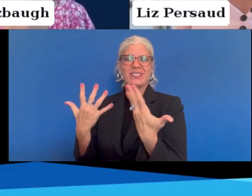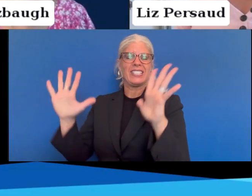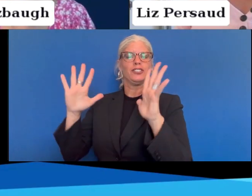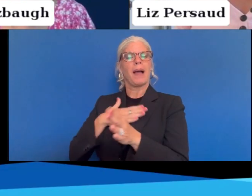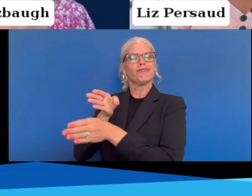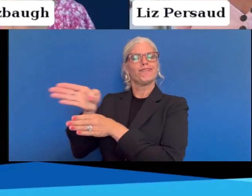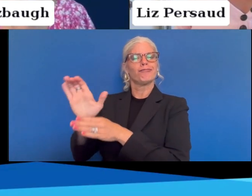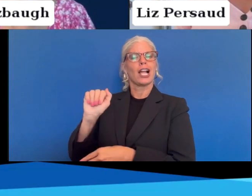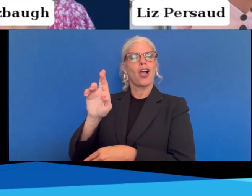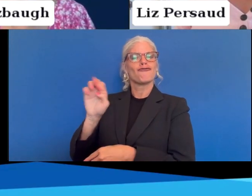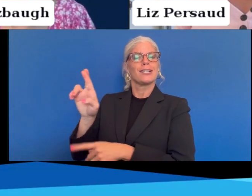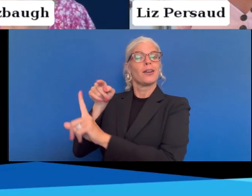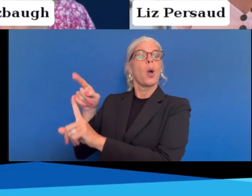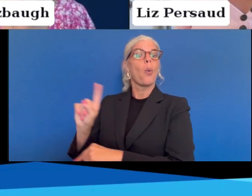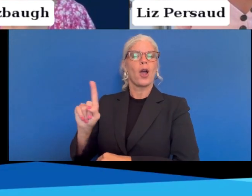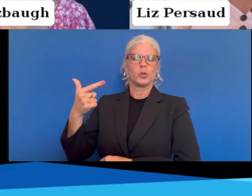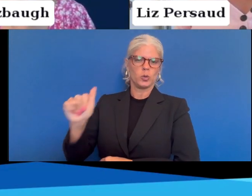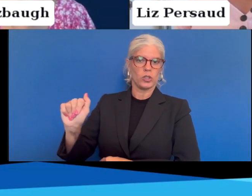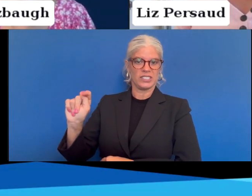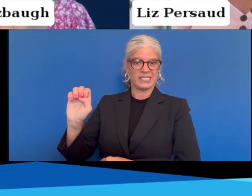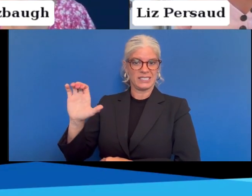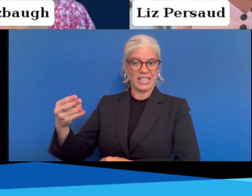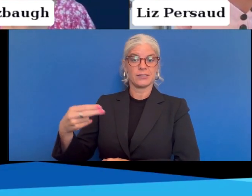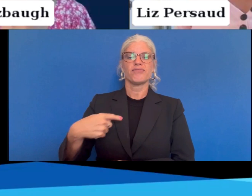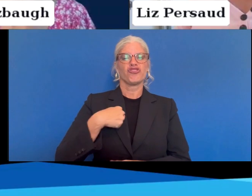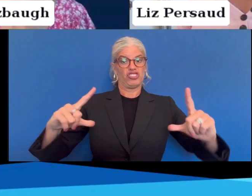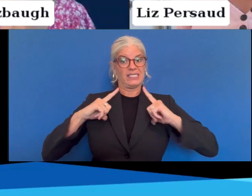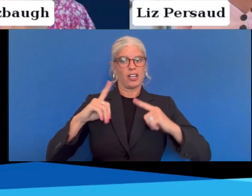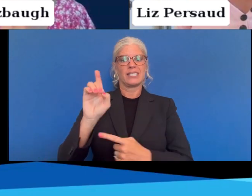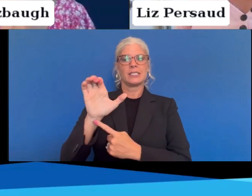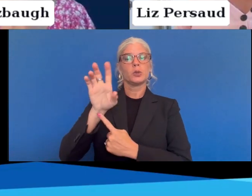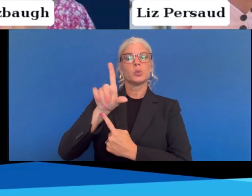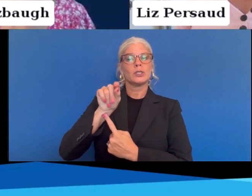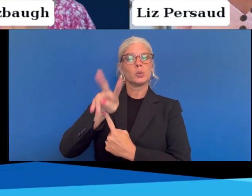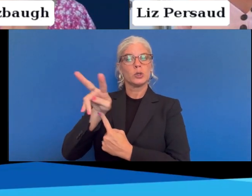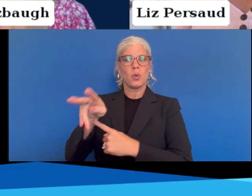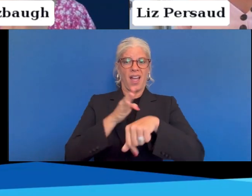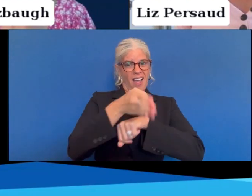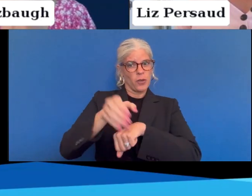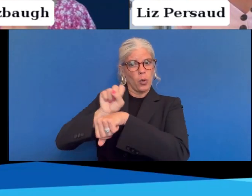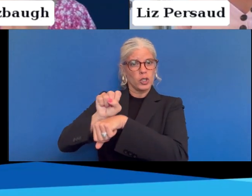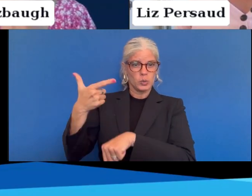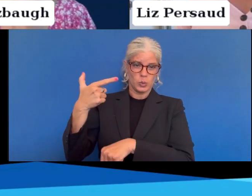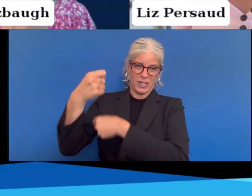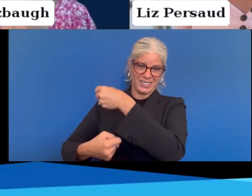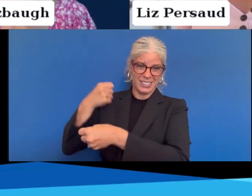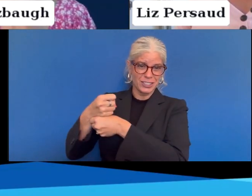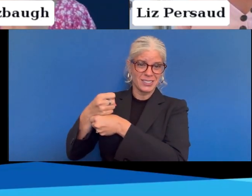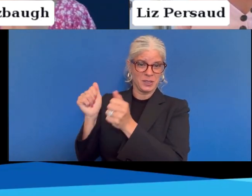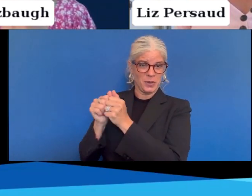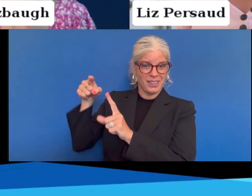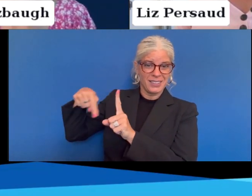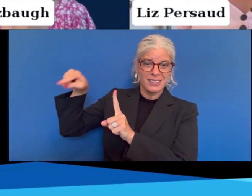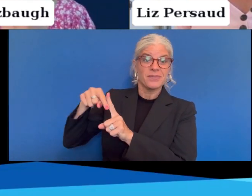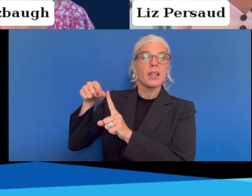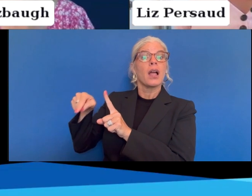difficult for me to get out of bed. I was also finishing up my career at Georgia Tech. I retired